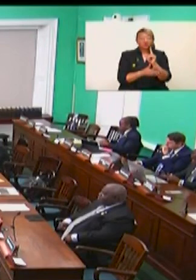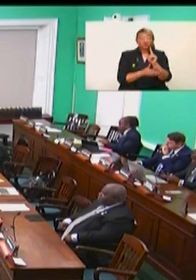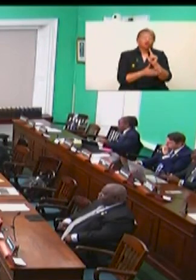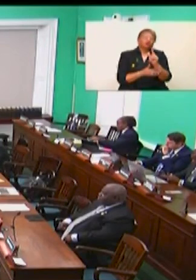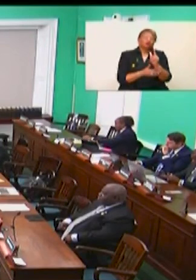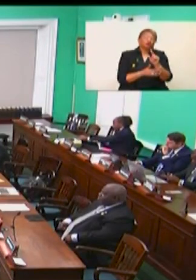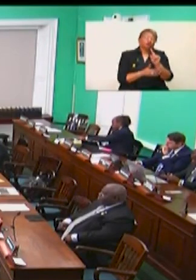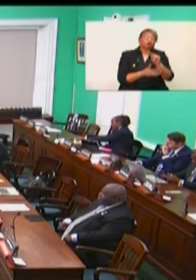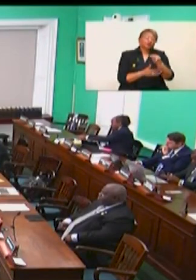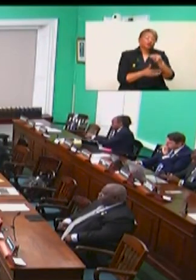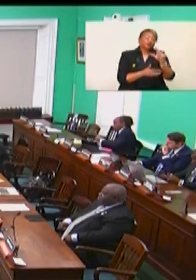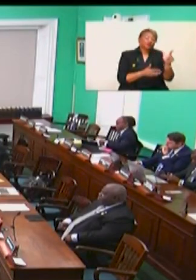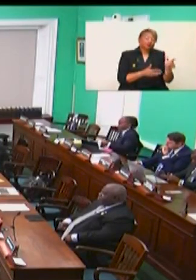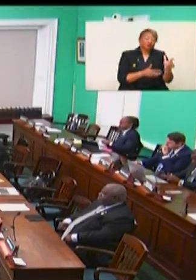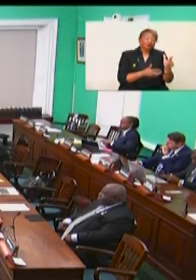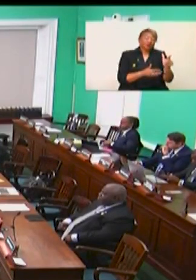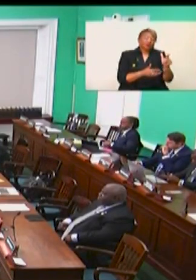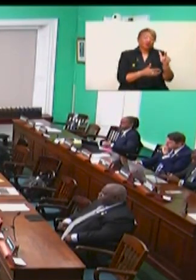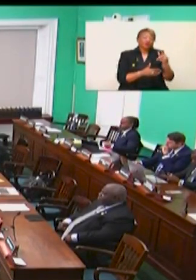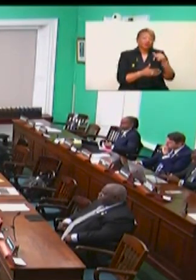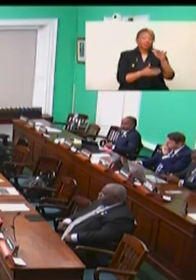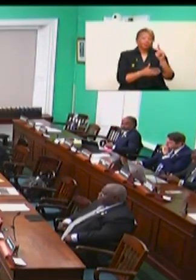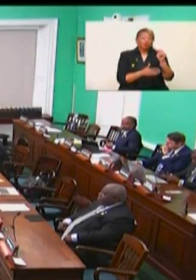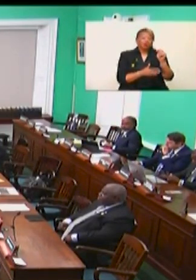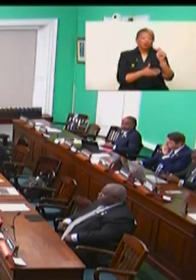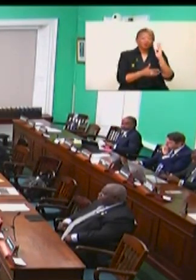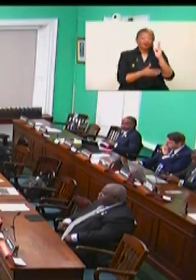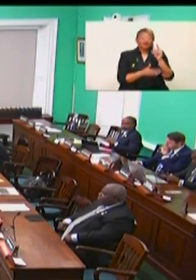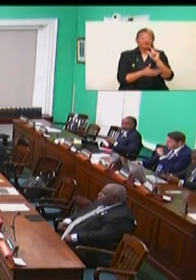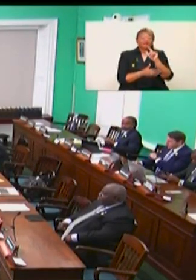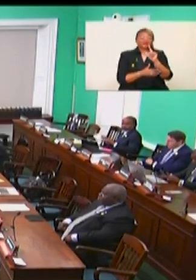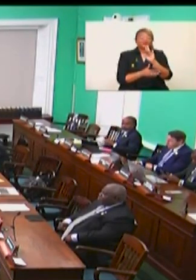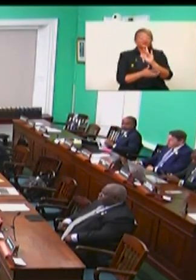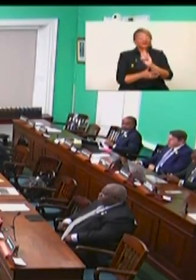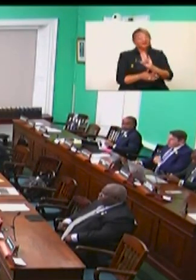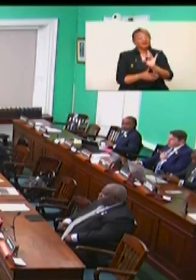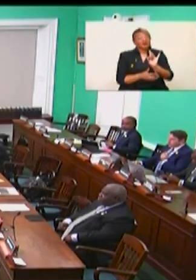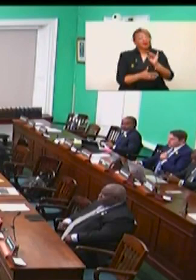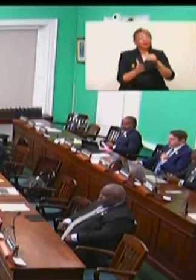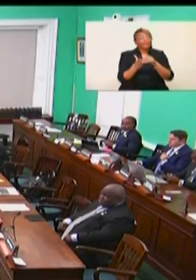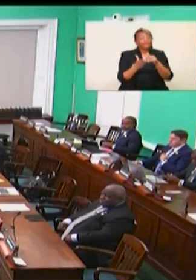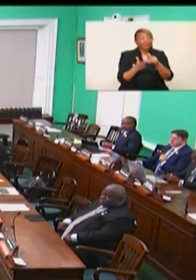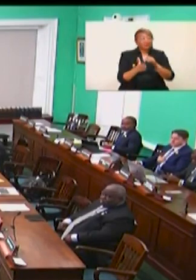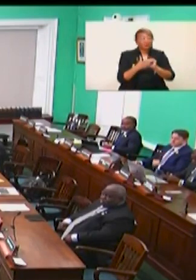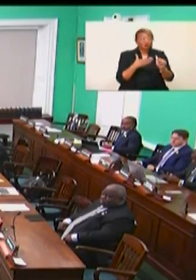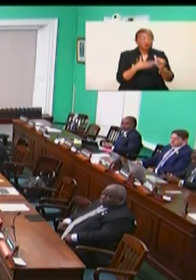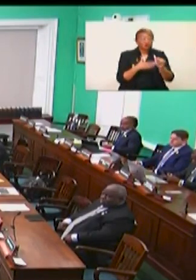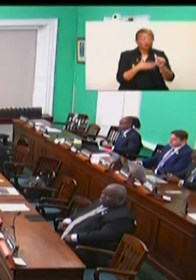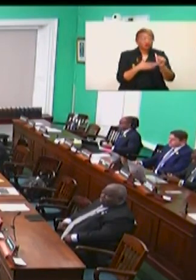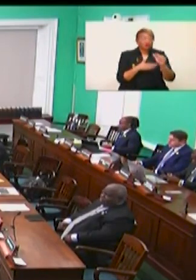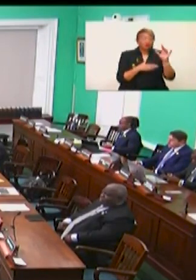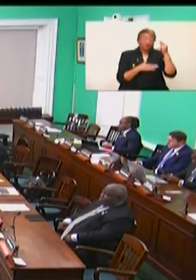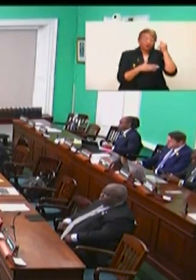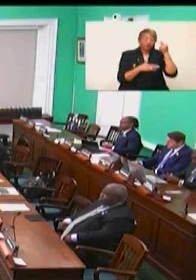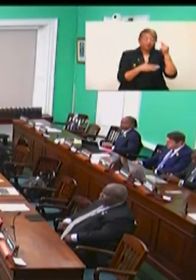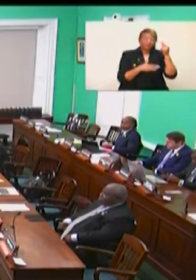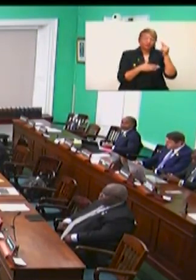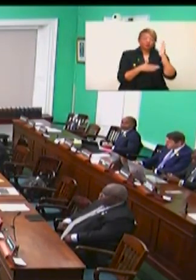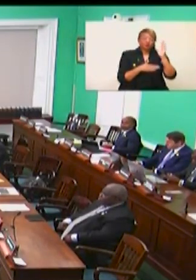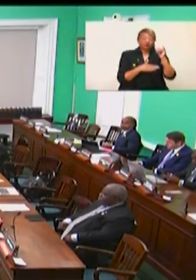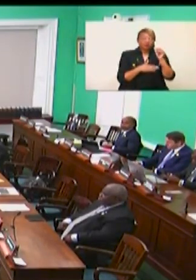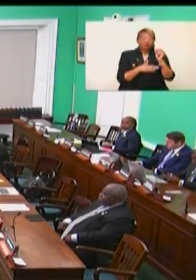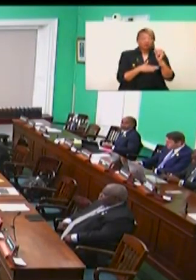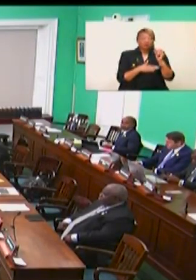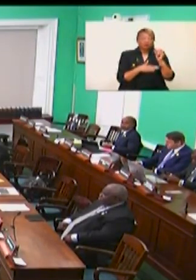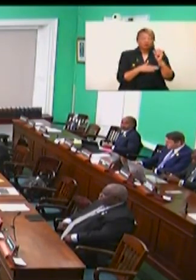2023, the port will get $78 million and the government can get $2.8 million. In 2024,